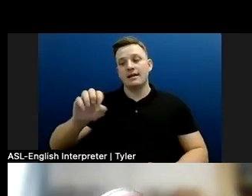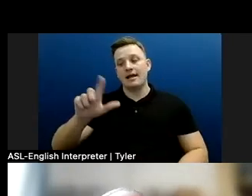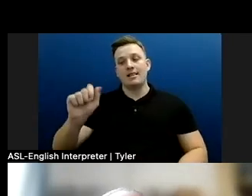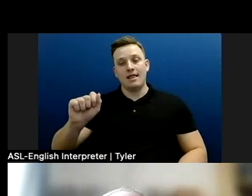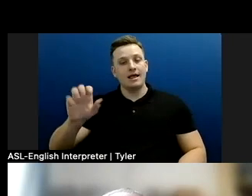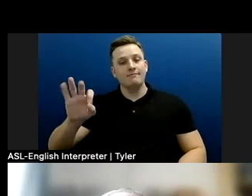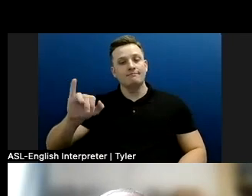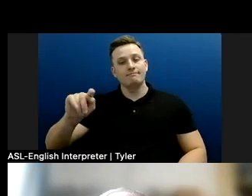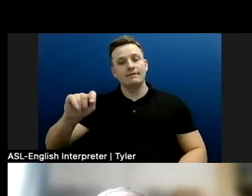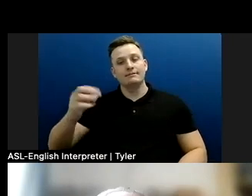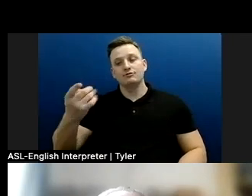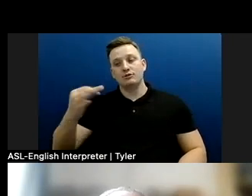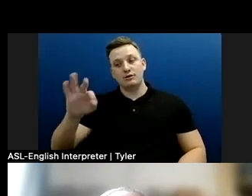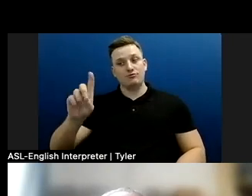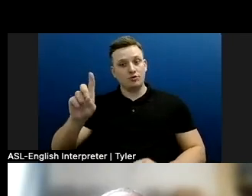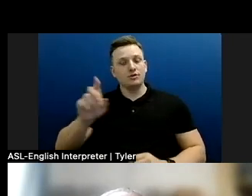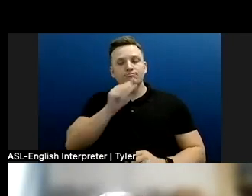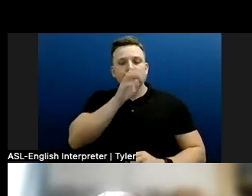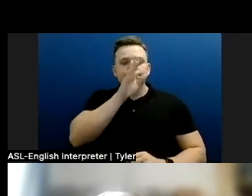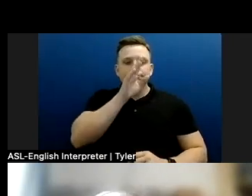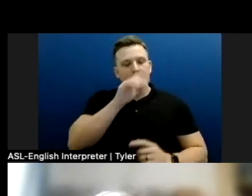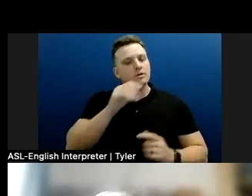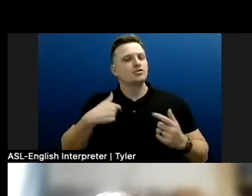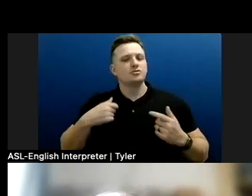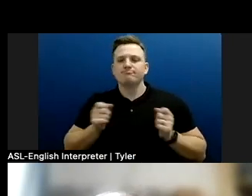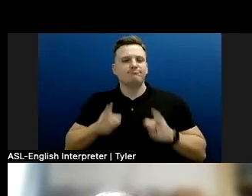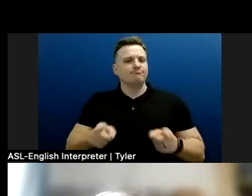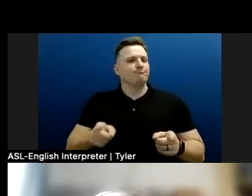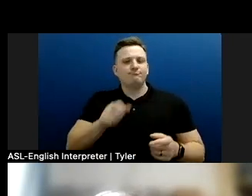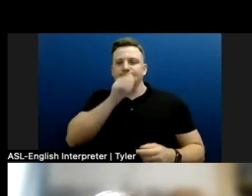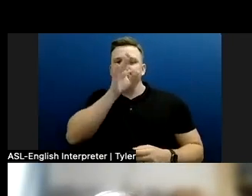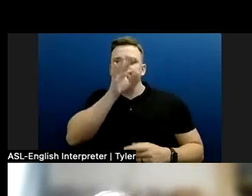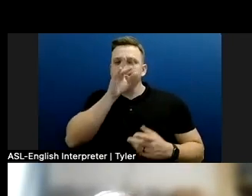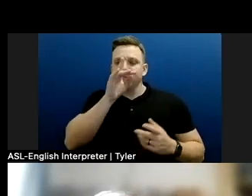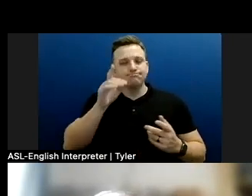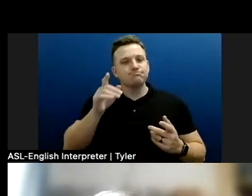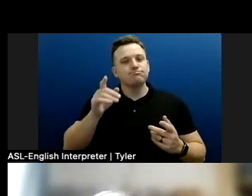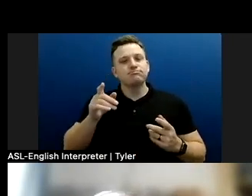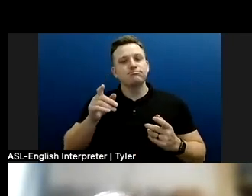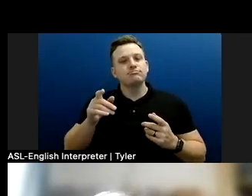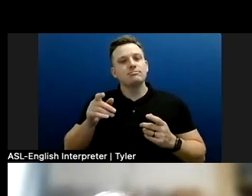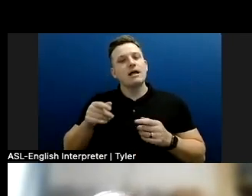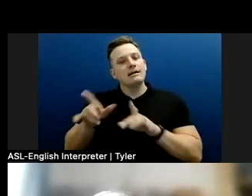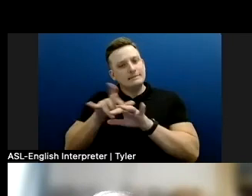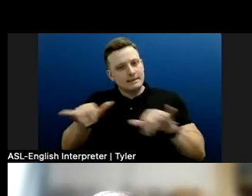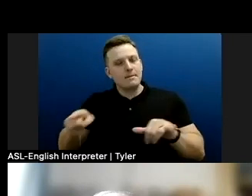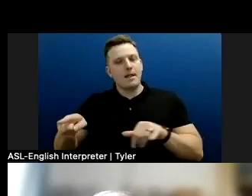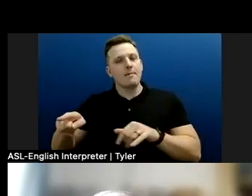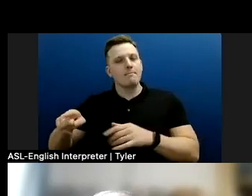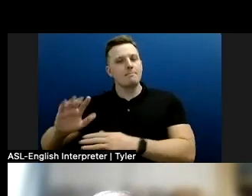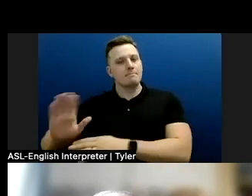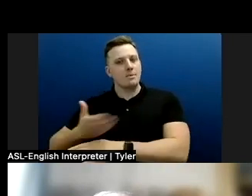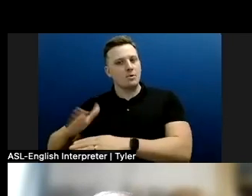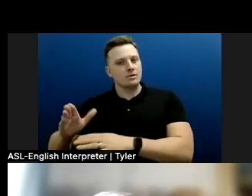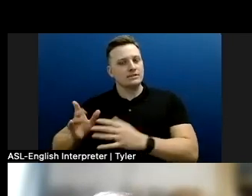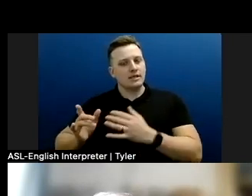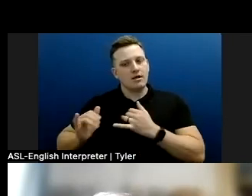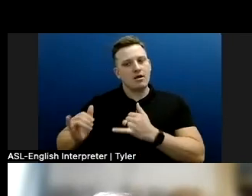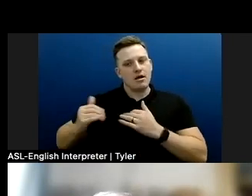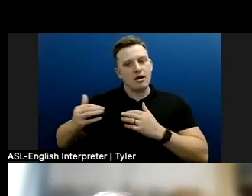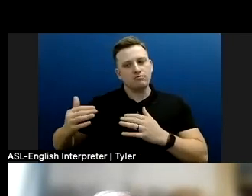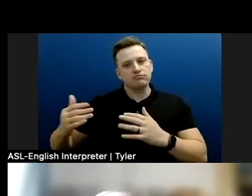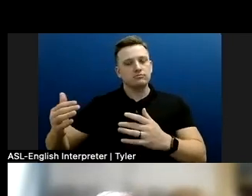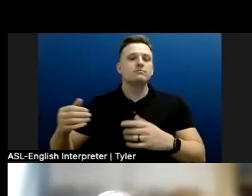improvise, and she improvises with the instrumentalist. So she goes to the